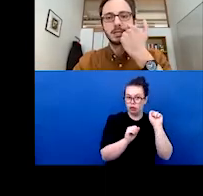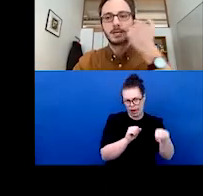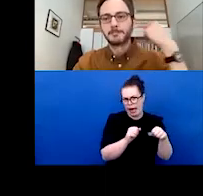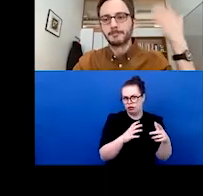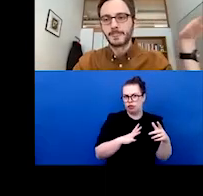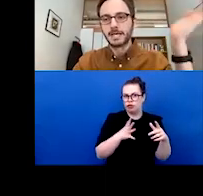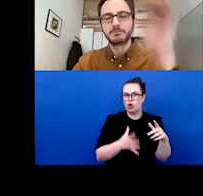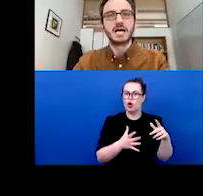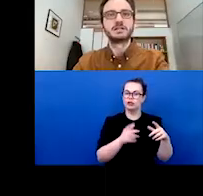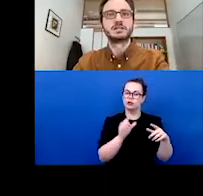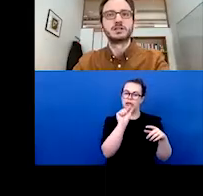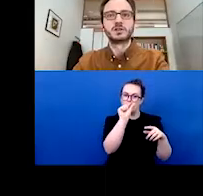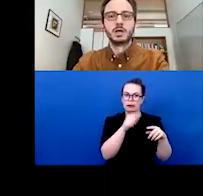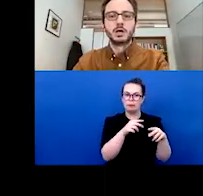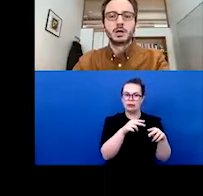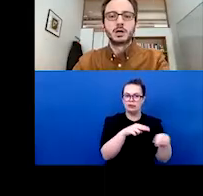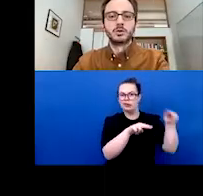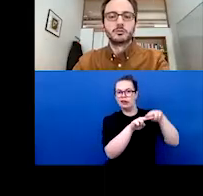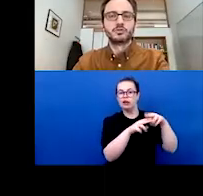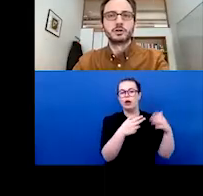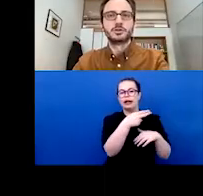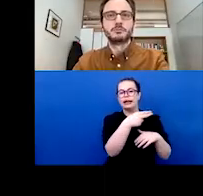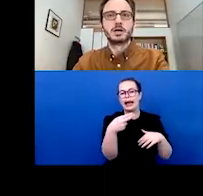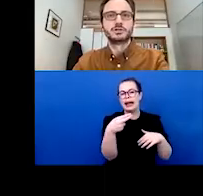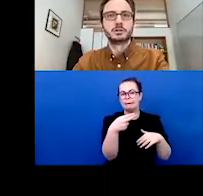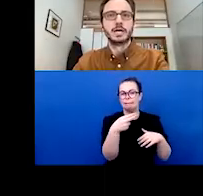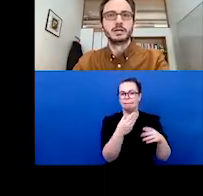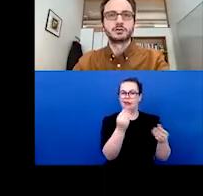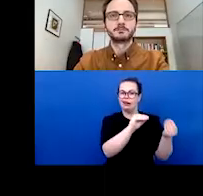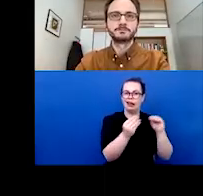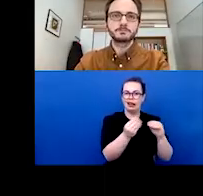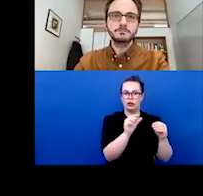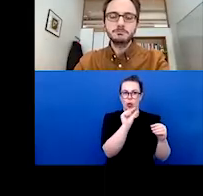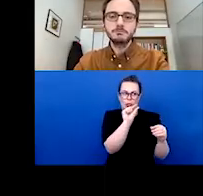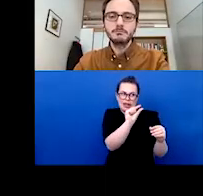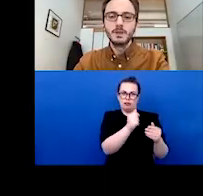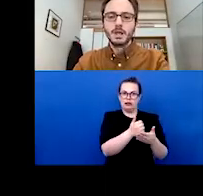and named entities, only results in marginal gains.